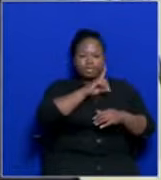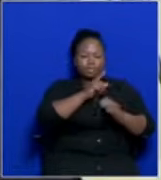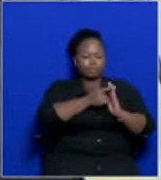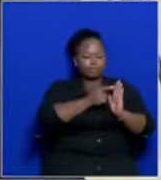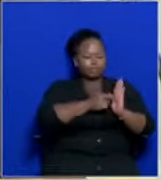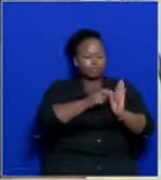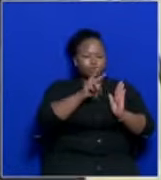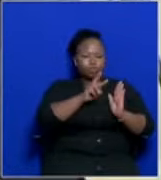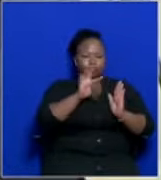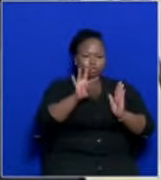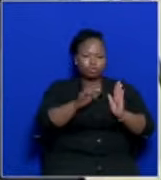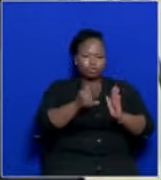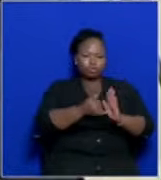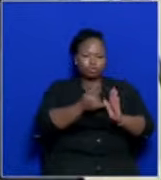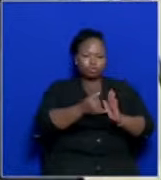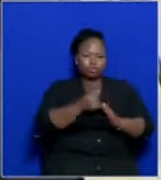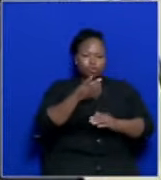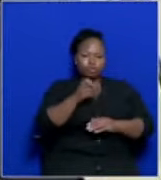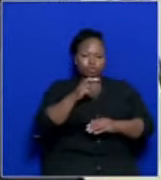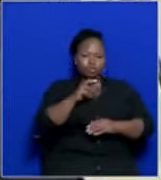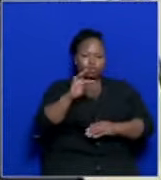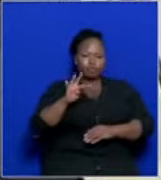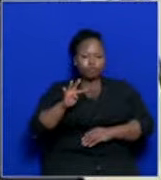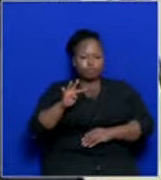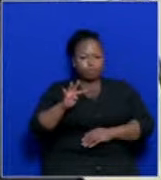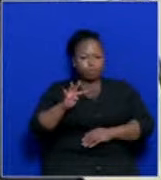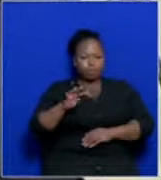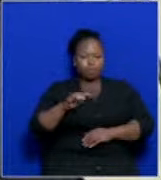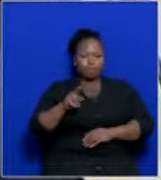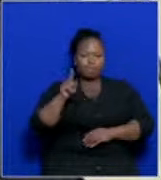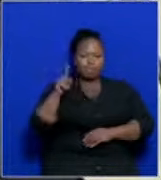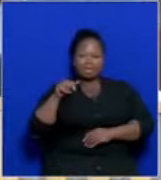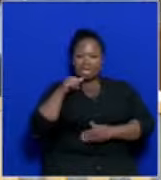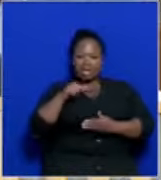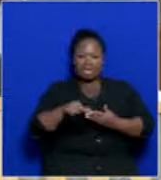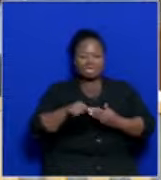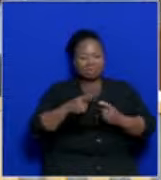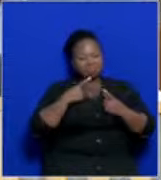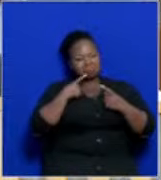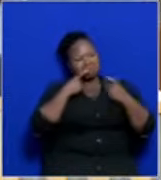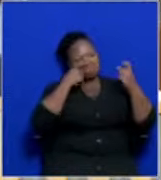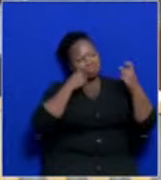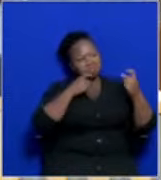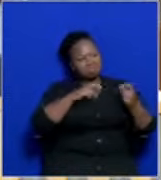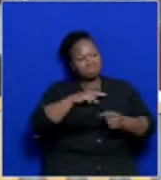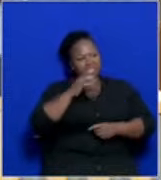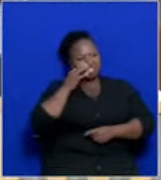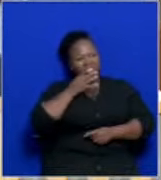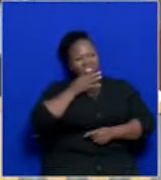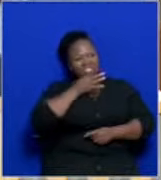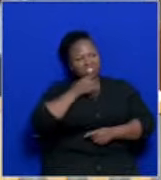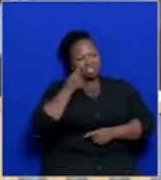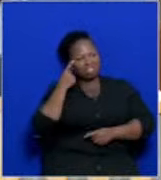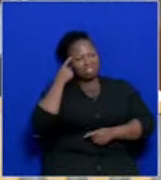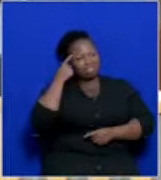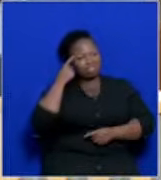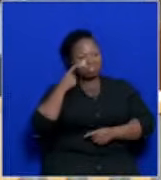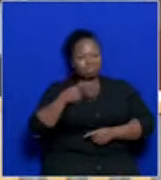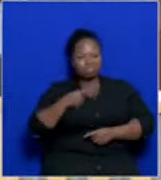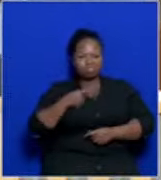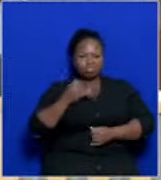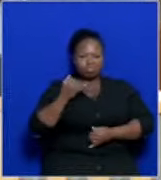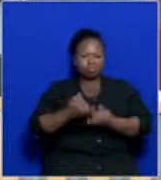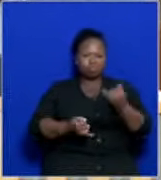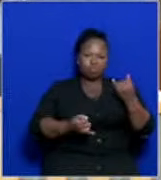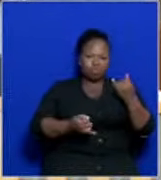2024, in which he complained of what he considered an inappropriate